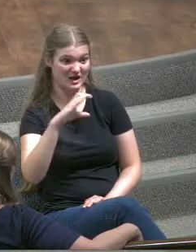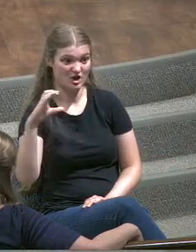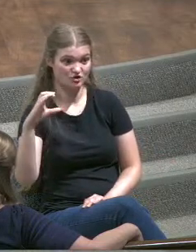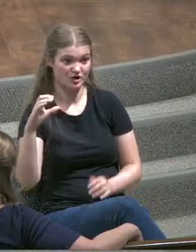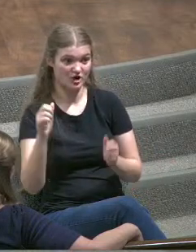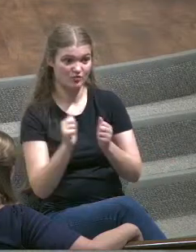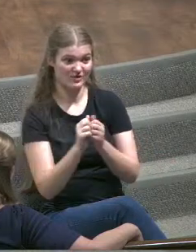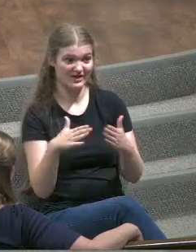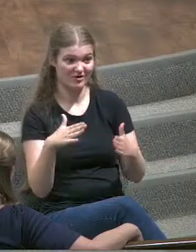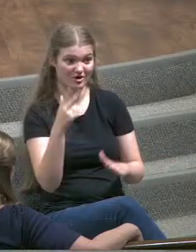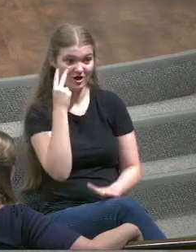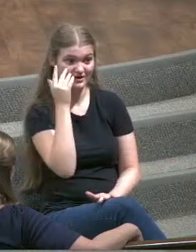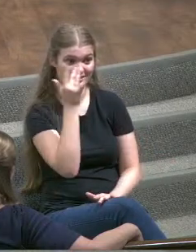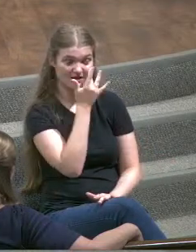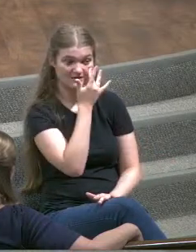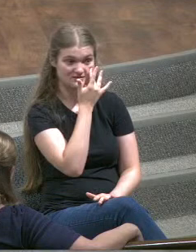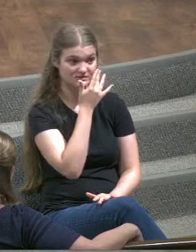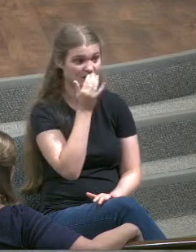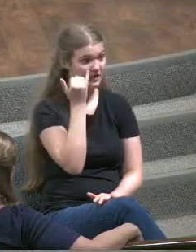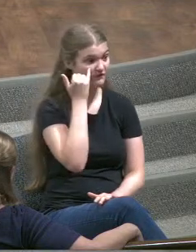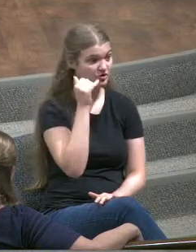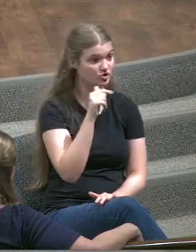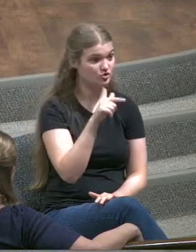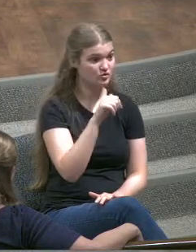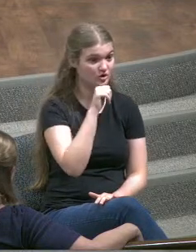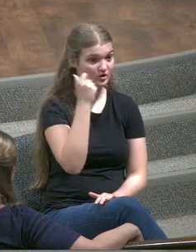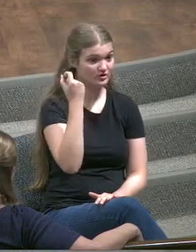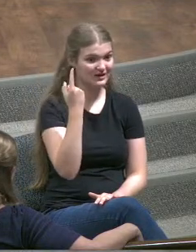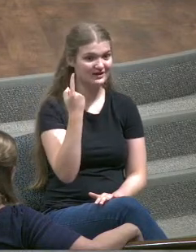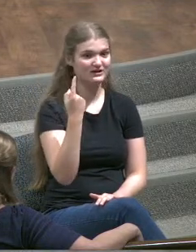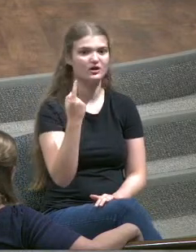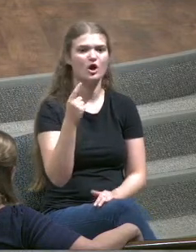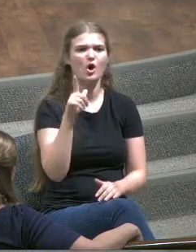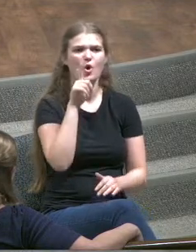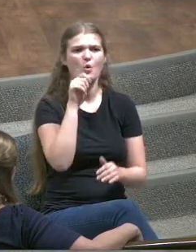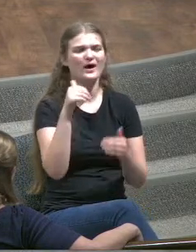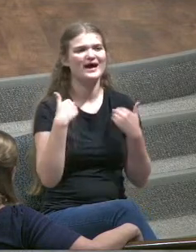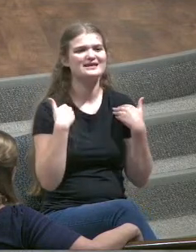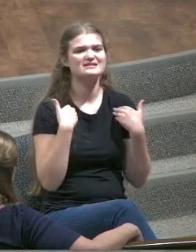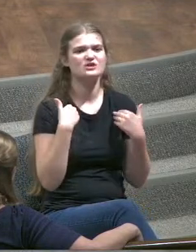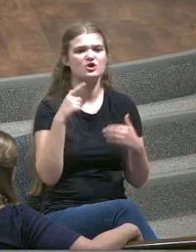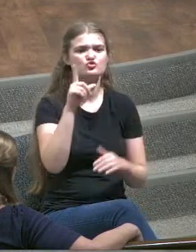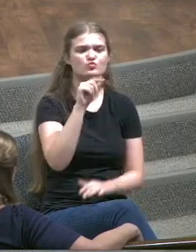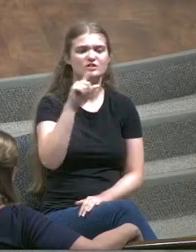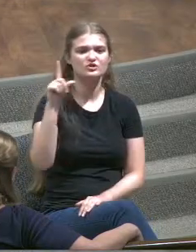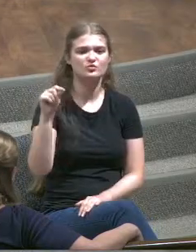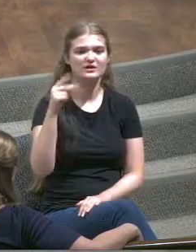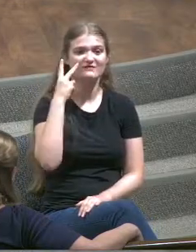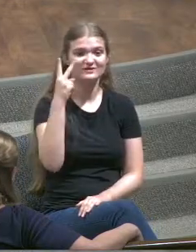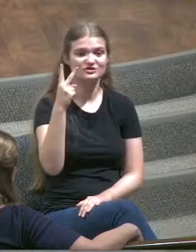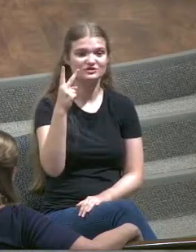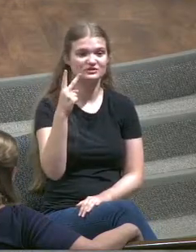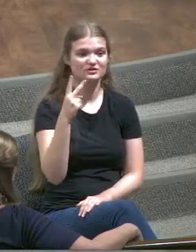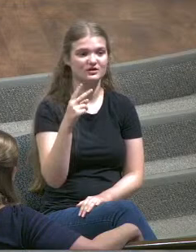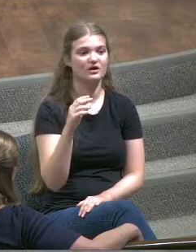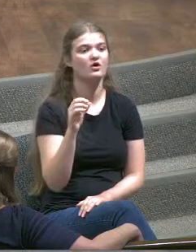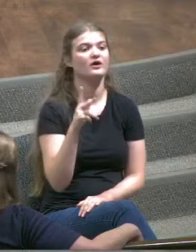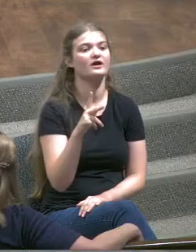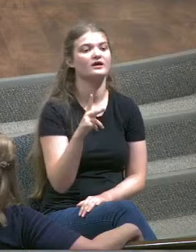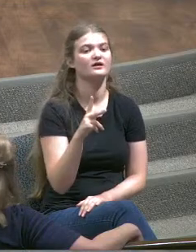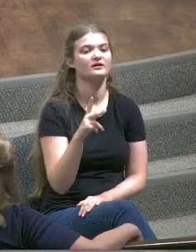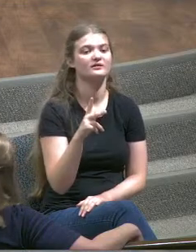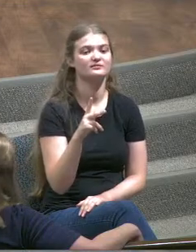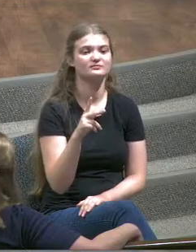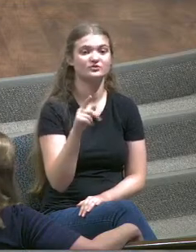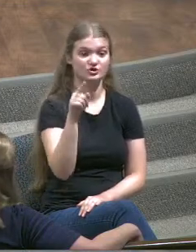contacts. Now, if you don't know what that means, who in here has 20/20 vision? Okay, Kyla. So